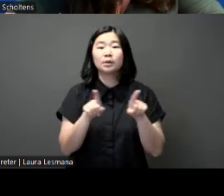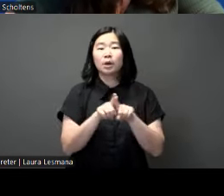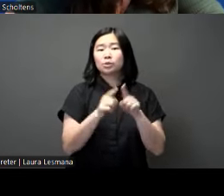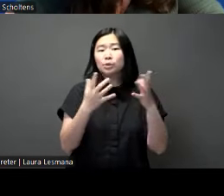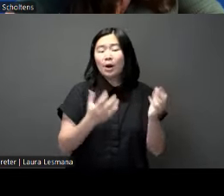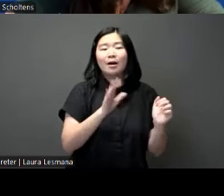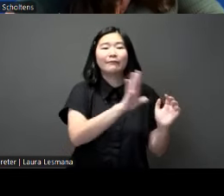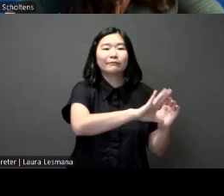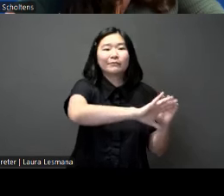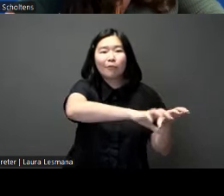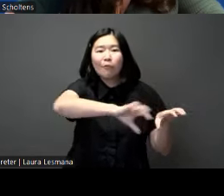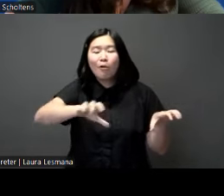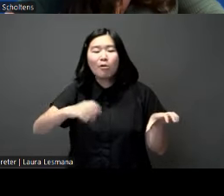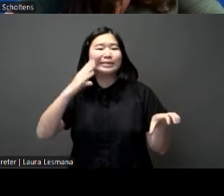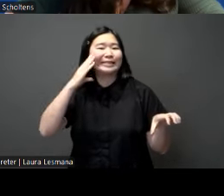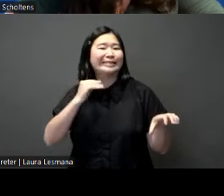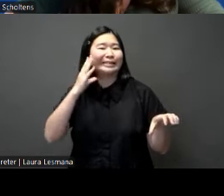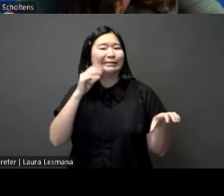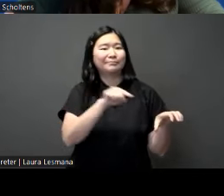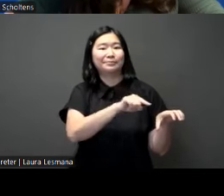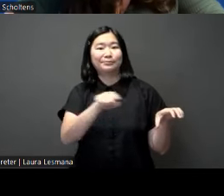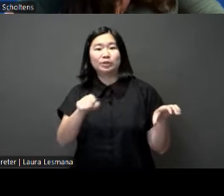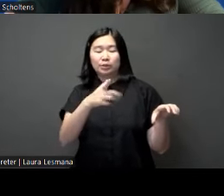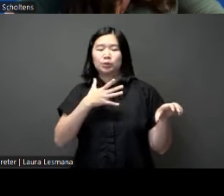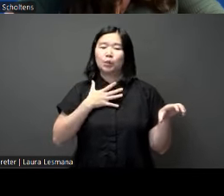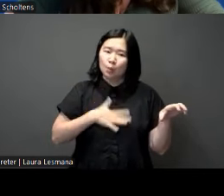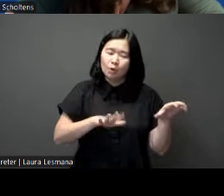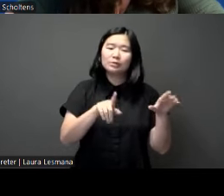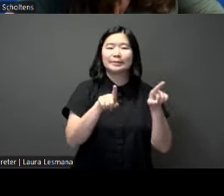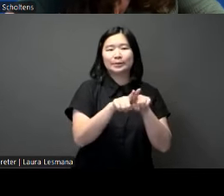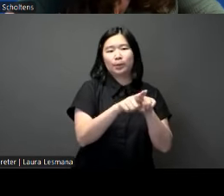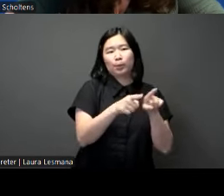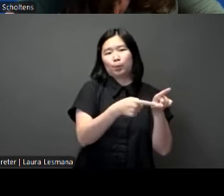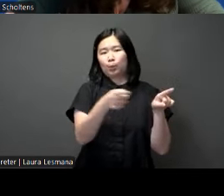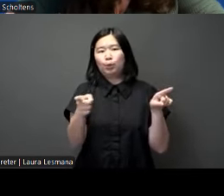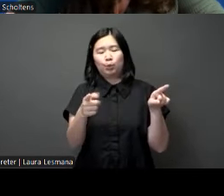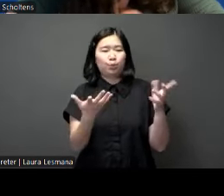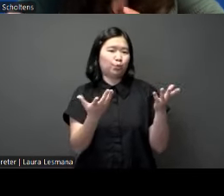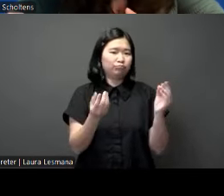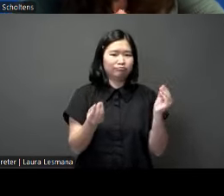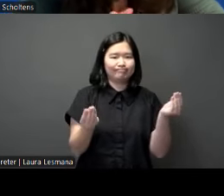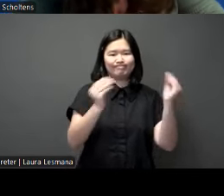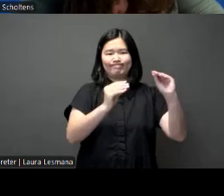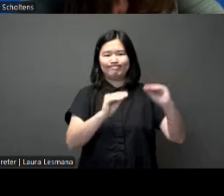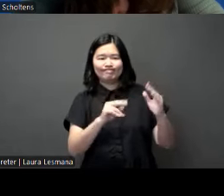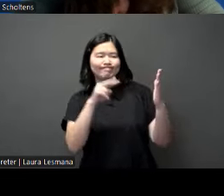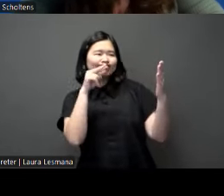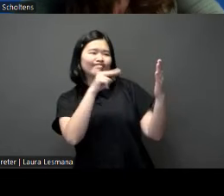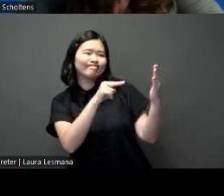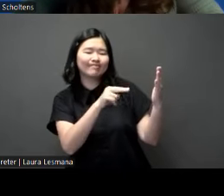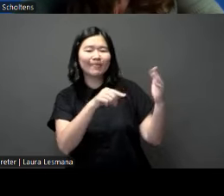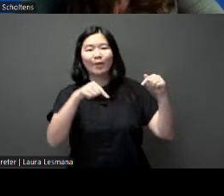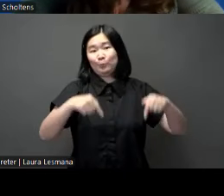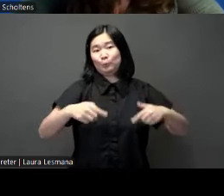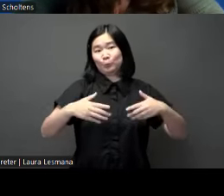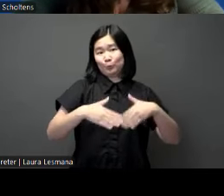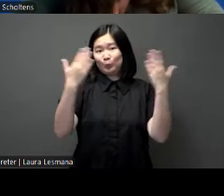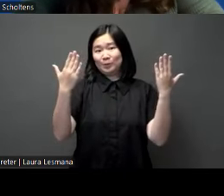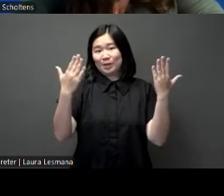we'll have welcome and introductory remarks by Dr. Gary Eichmanns. Then we'll have a presentation on PAHO's